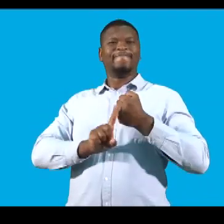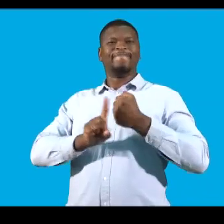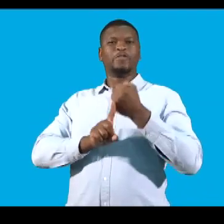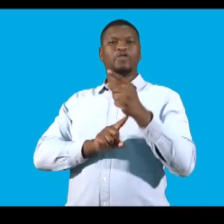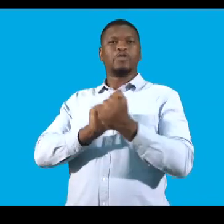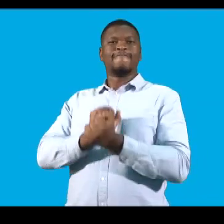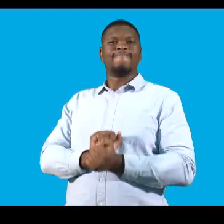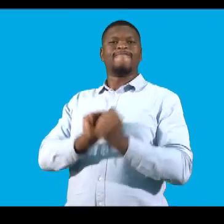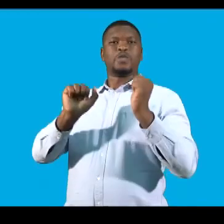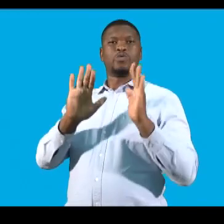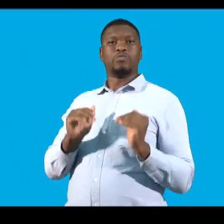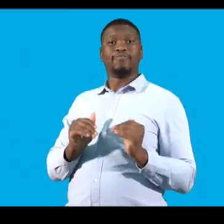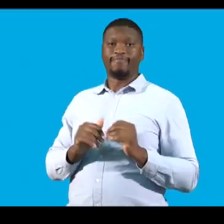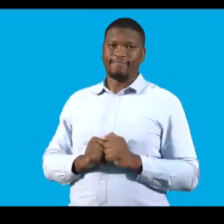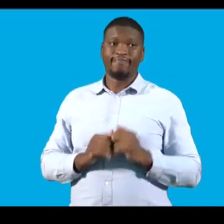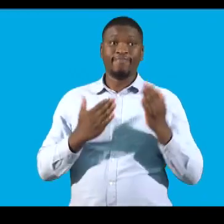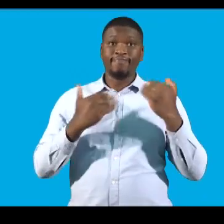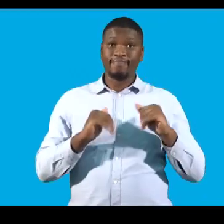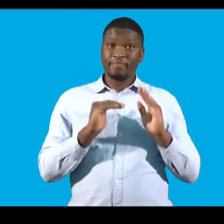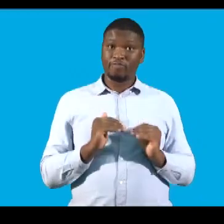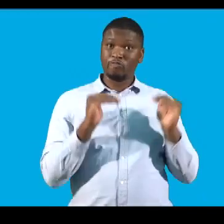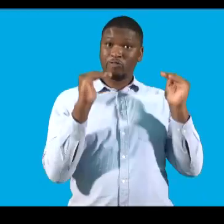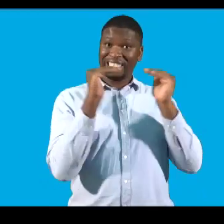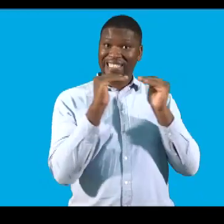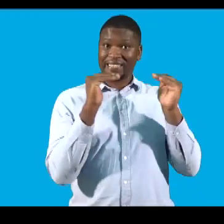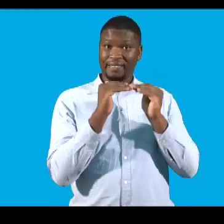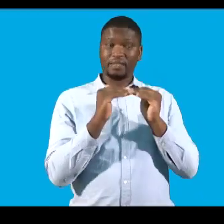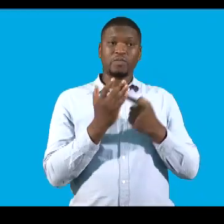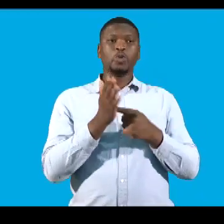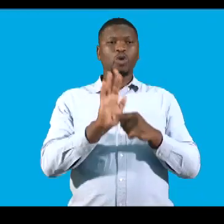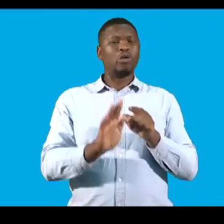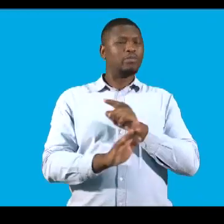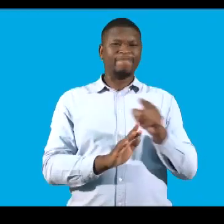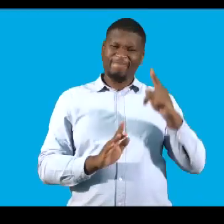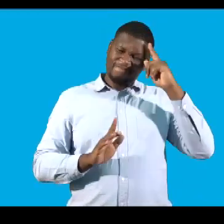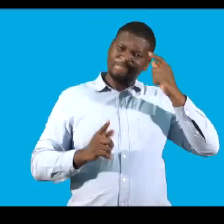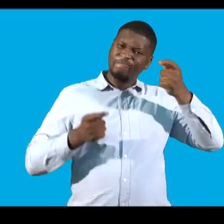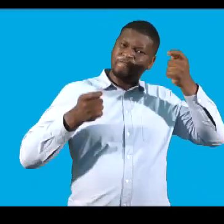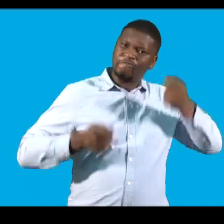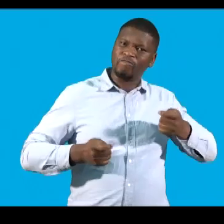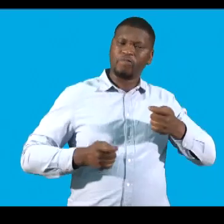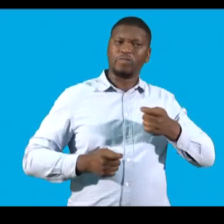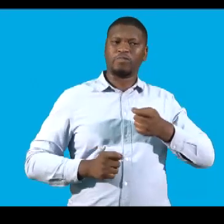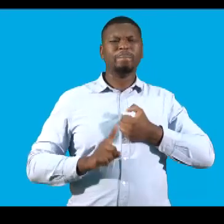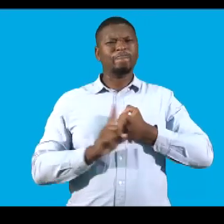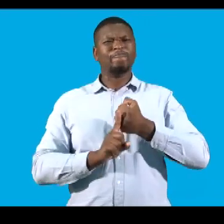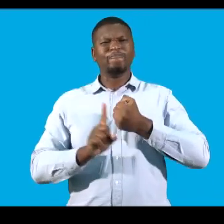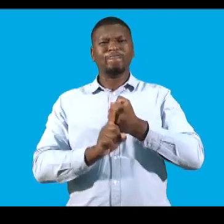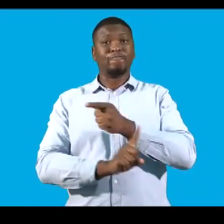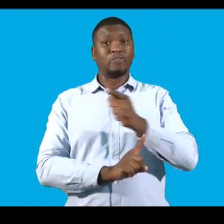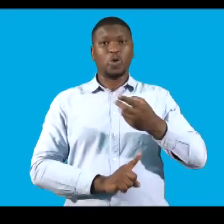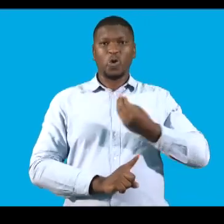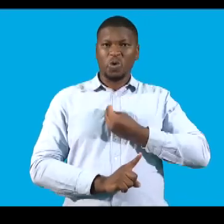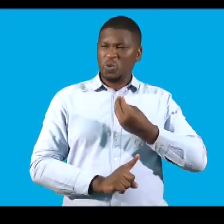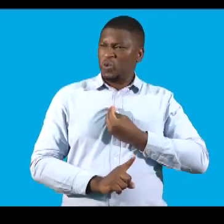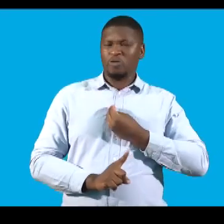freedom, justice. The image draws attention to the determination of the youth who are willing to